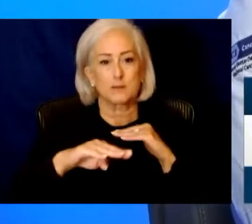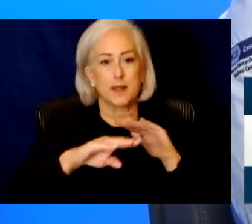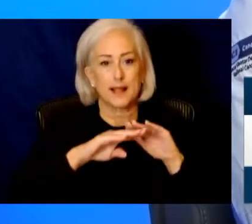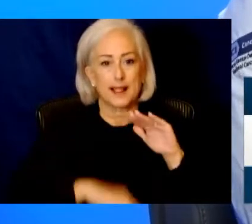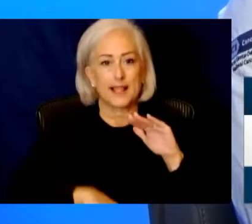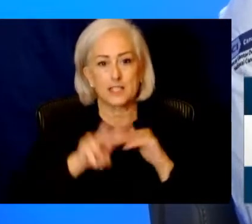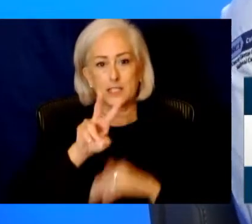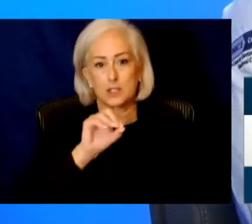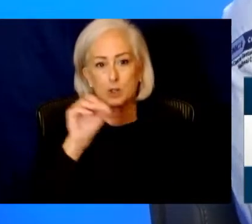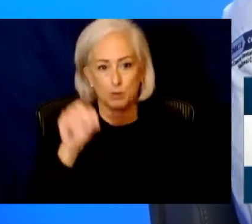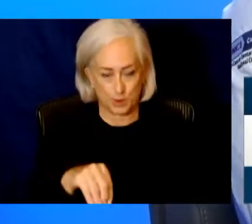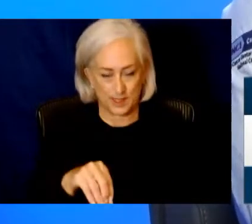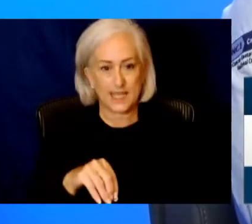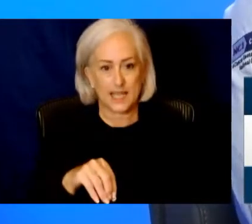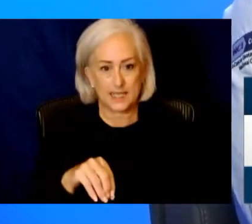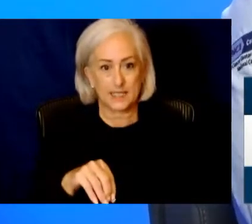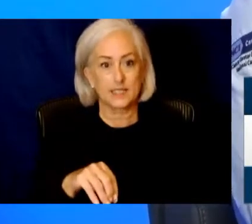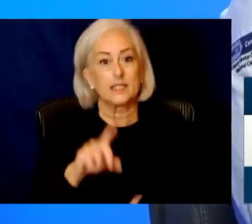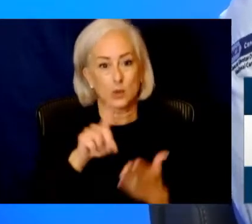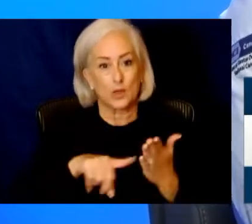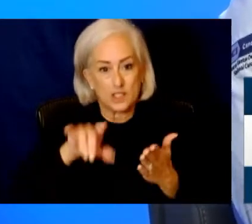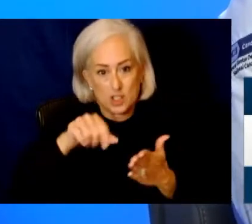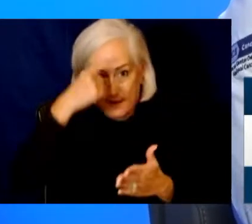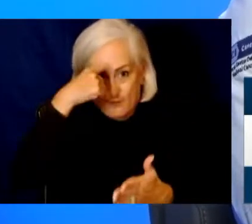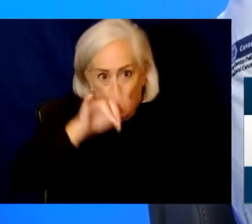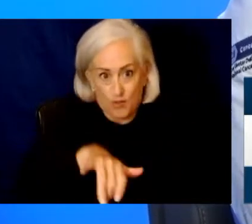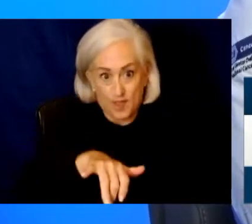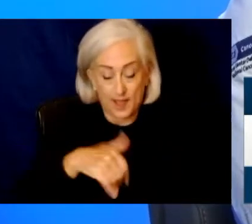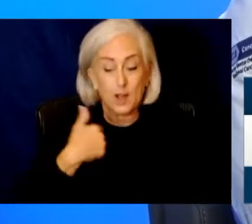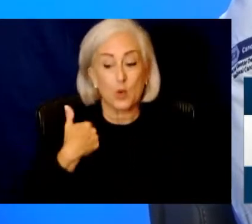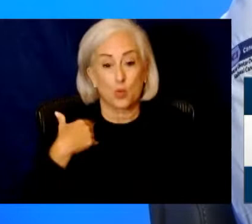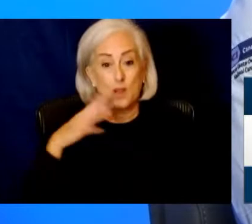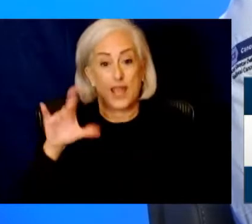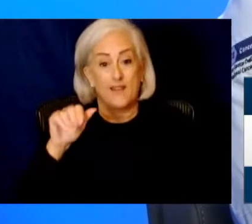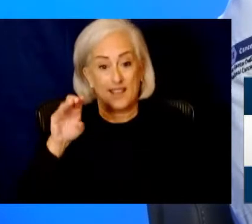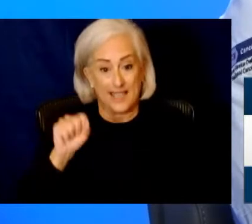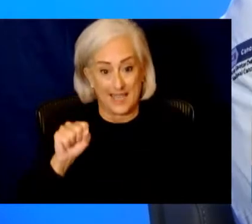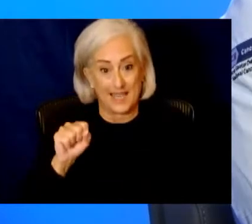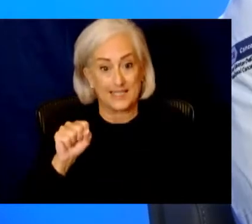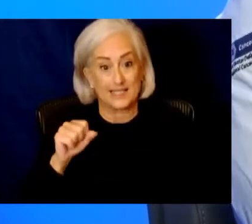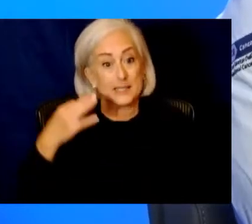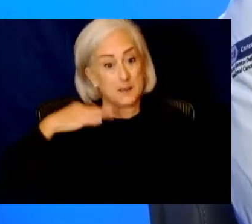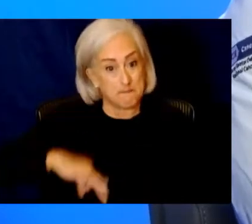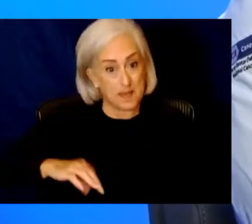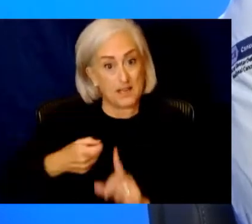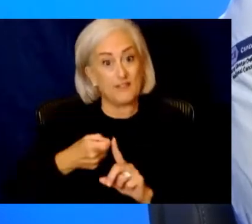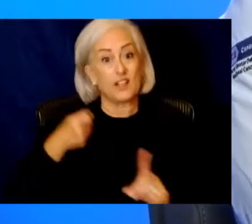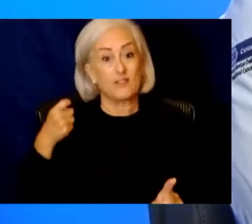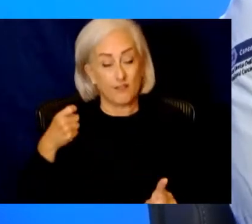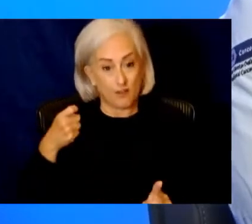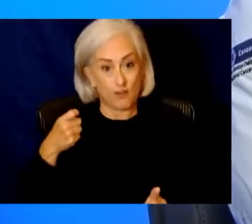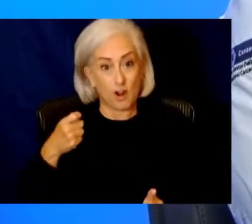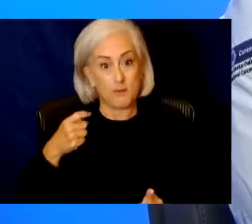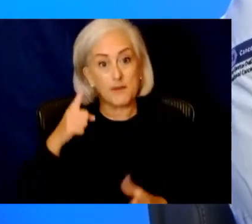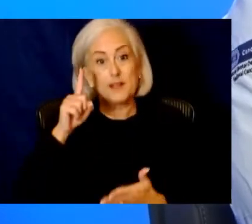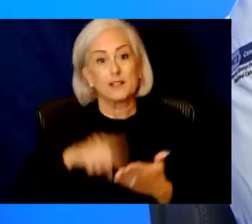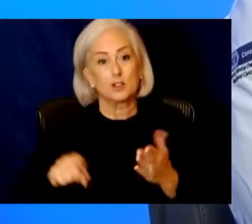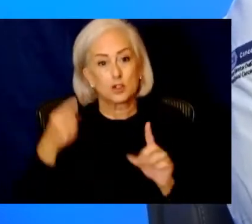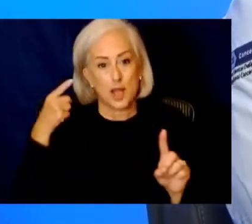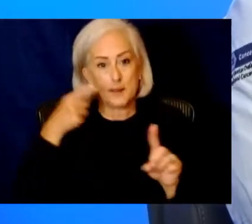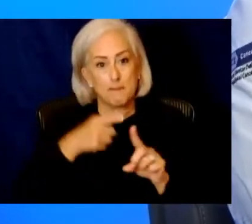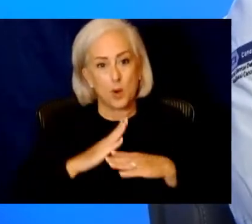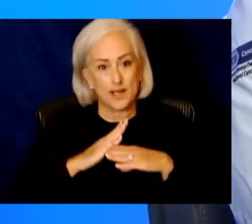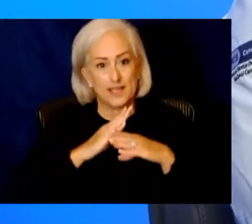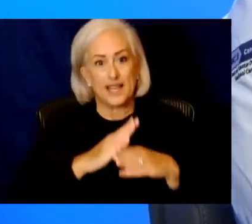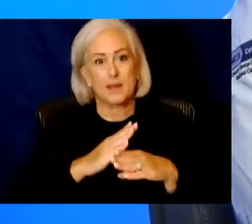and we definitely check for that. We've had cases that have benefited from checkpoint inhibitors in pancreatic cancer,